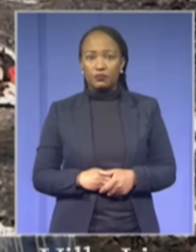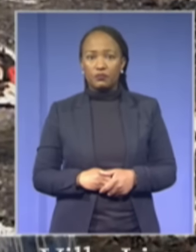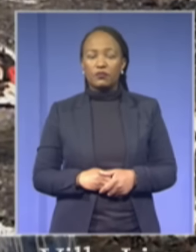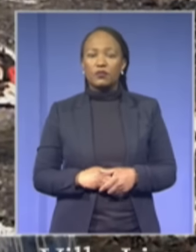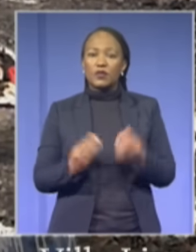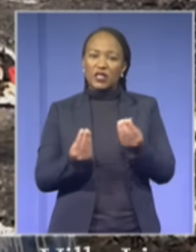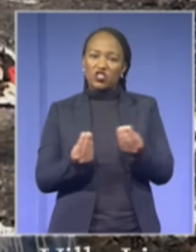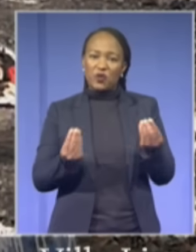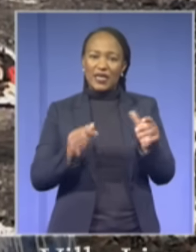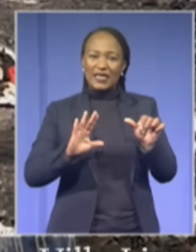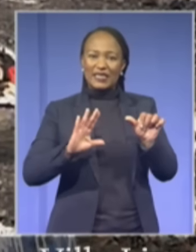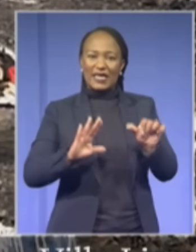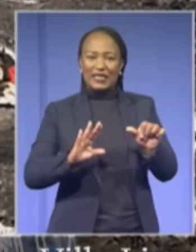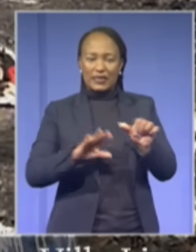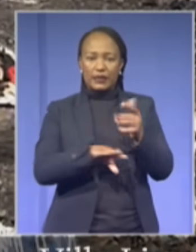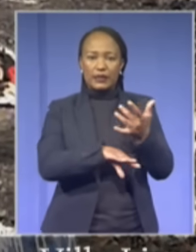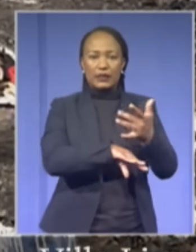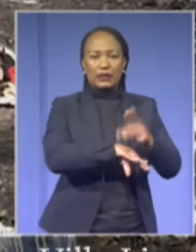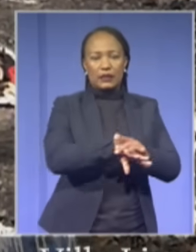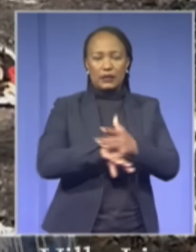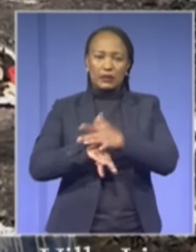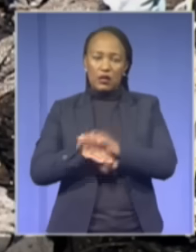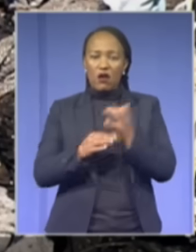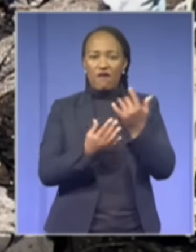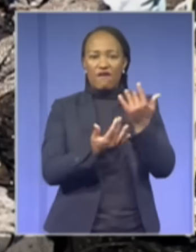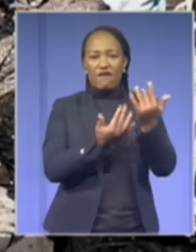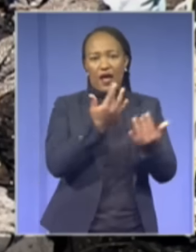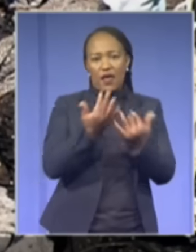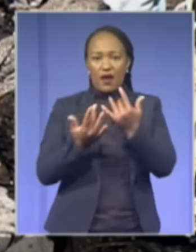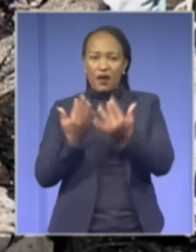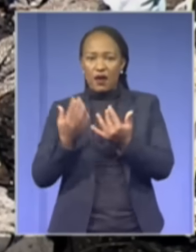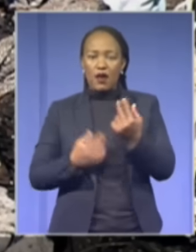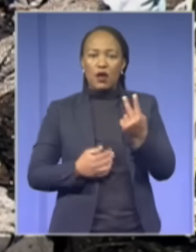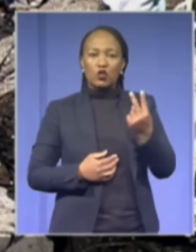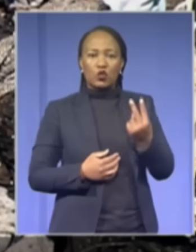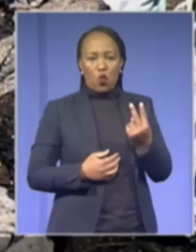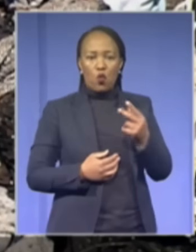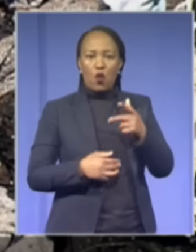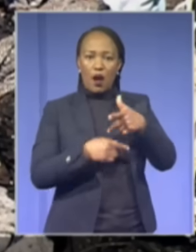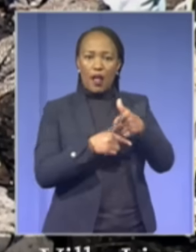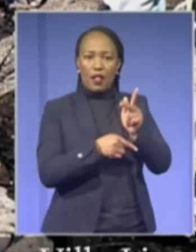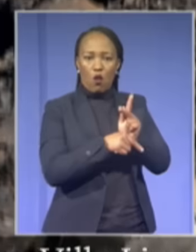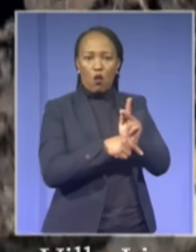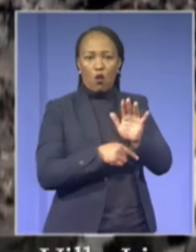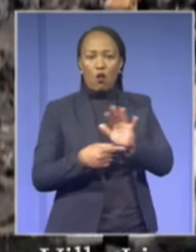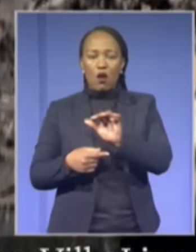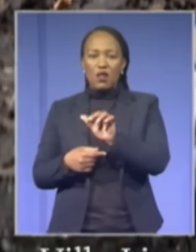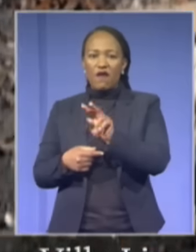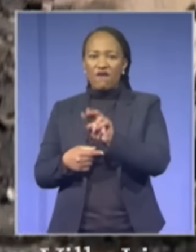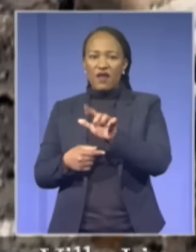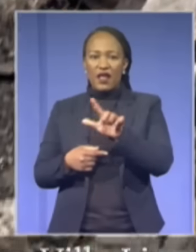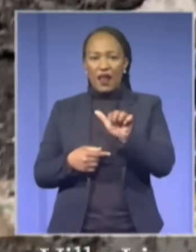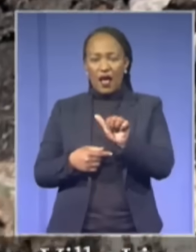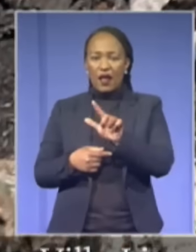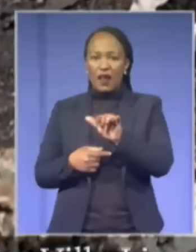Bana ba tshela ba hlokofetše ditiragalong tšeo di fapanego tša mollo ba babedi ebile ka katlegong mola ba bane ebile ka Villa Liza.